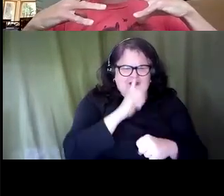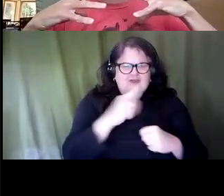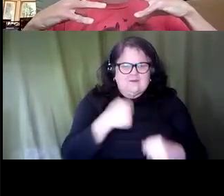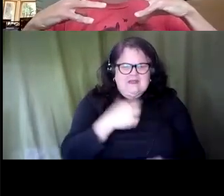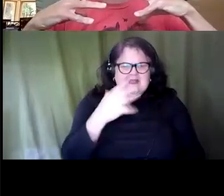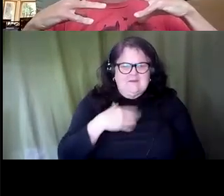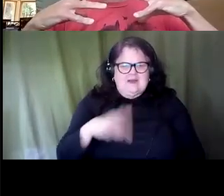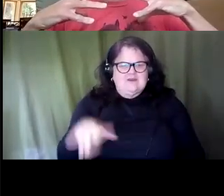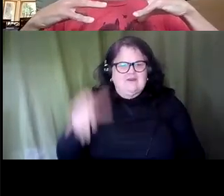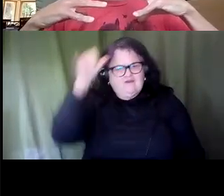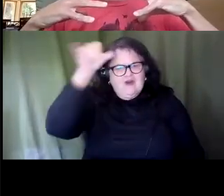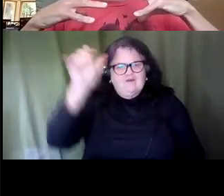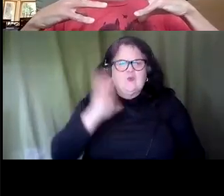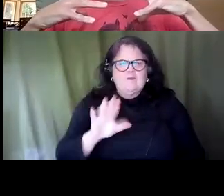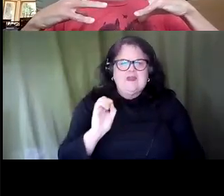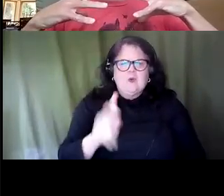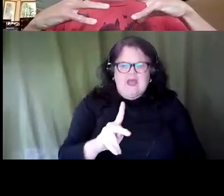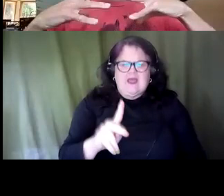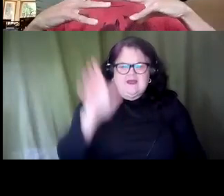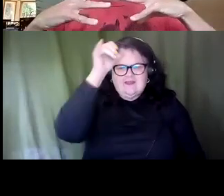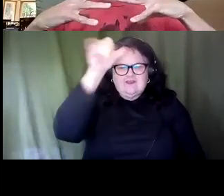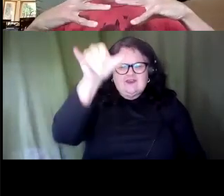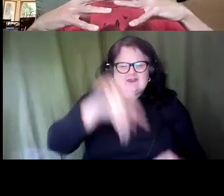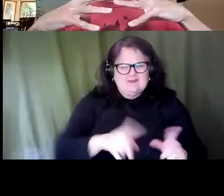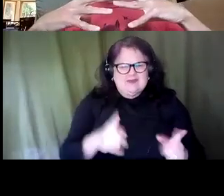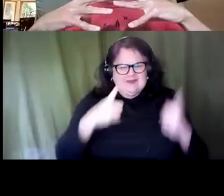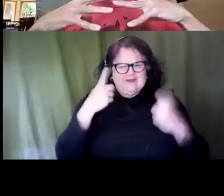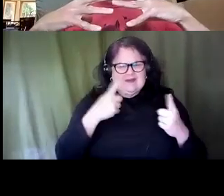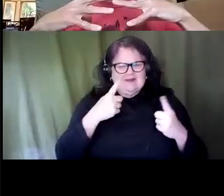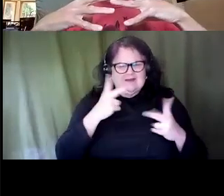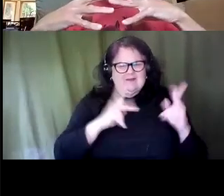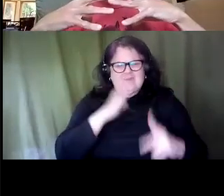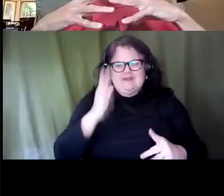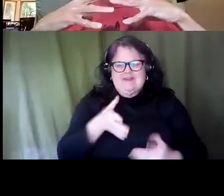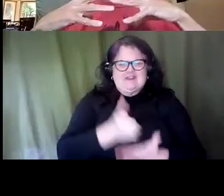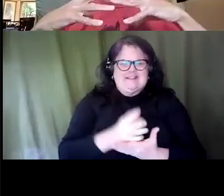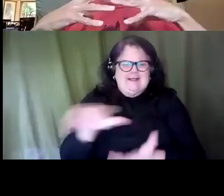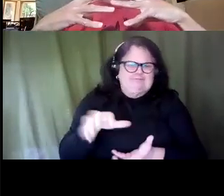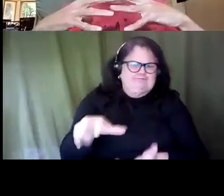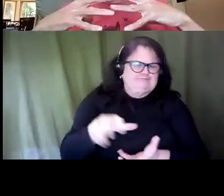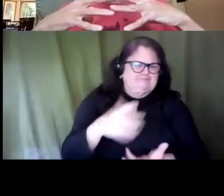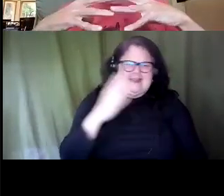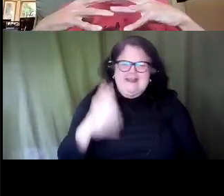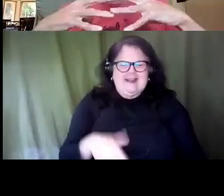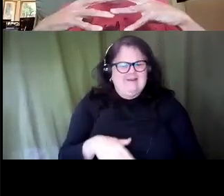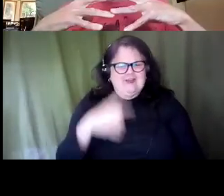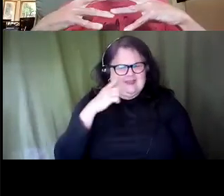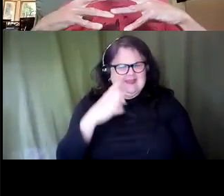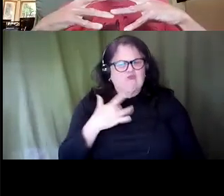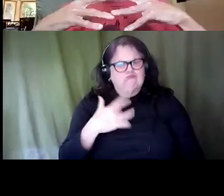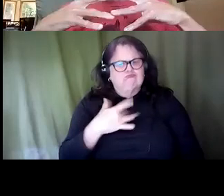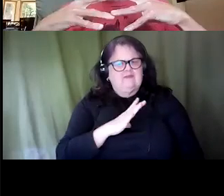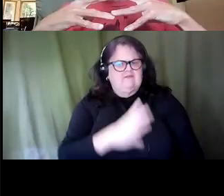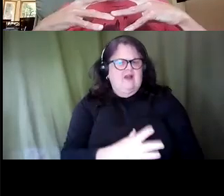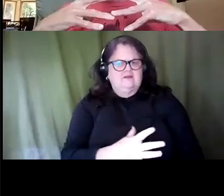forever in the future. But really, if you think about it, people never stop accumulating. They never get to a point where they think they're fine. And